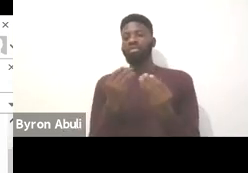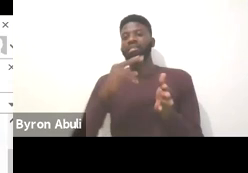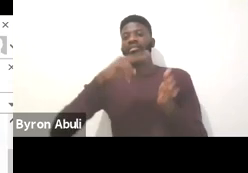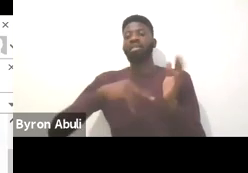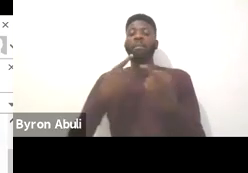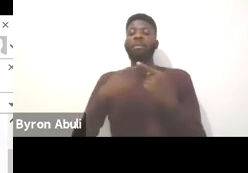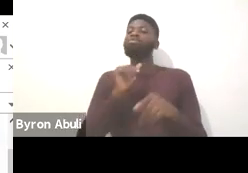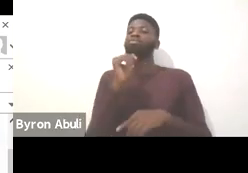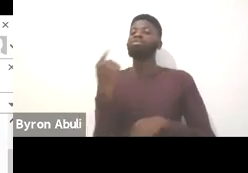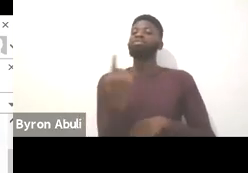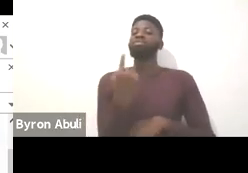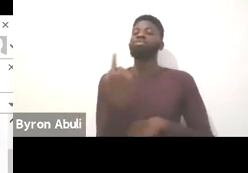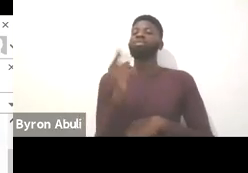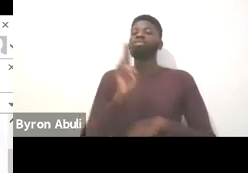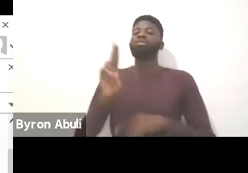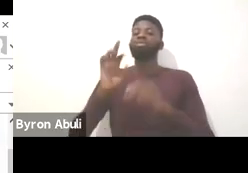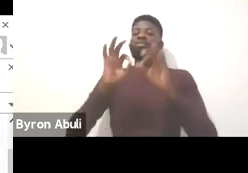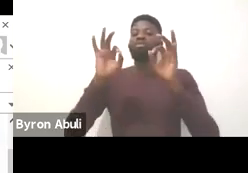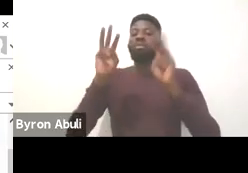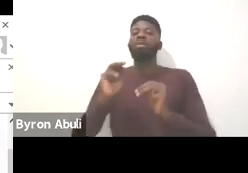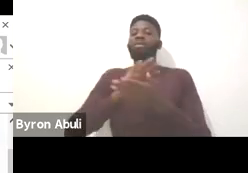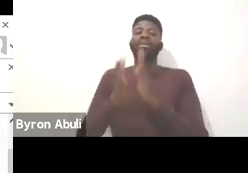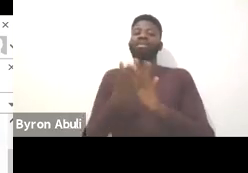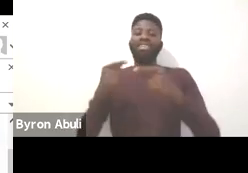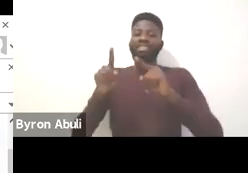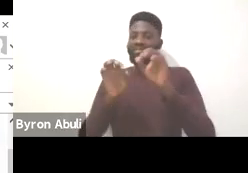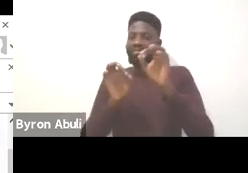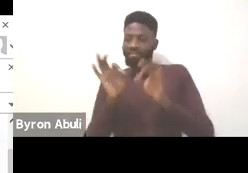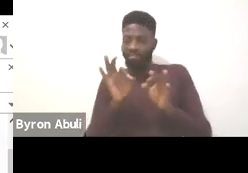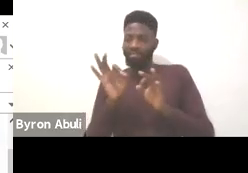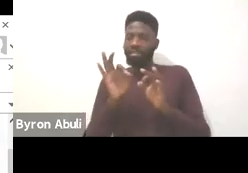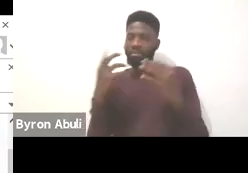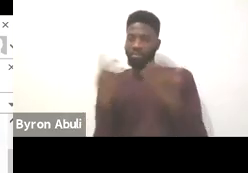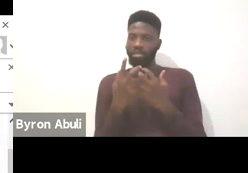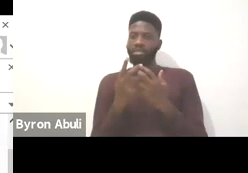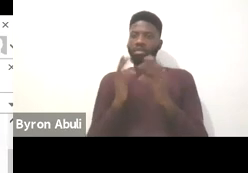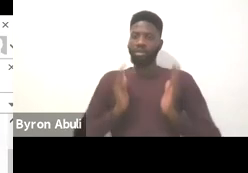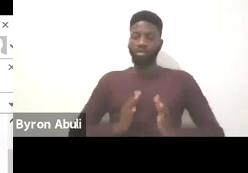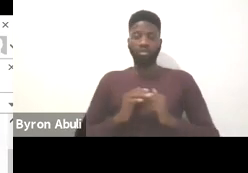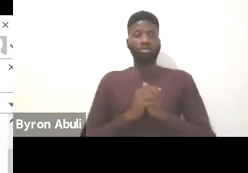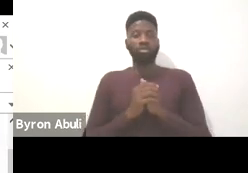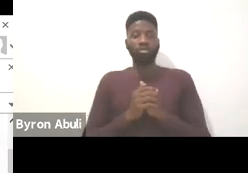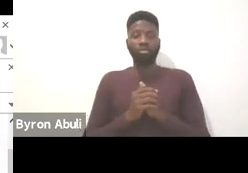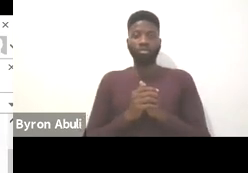format without personalizing it. Even, I don't know whether right now you can be able to hear me.